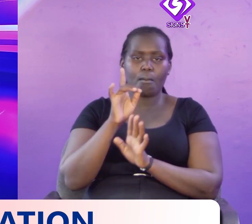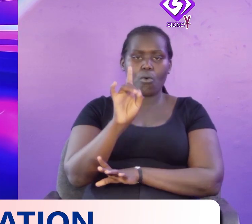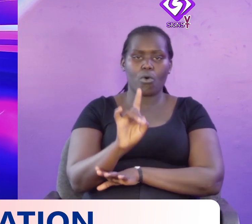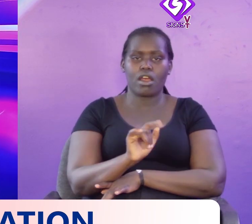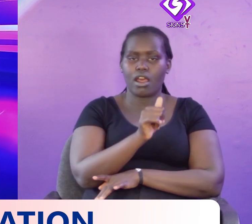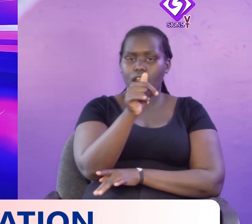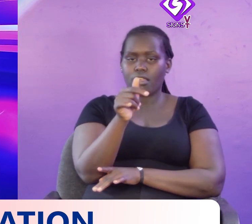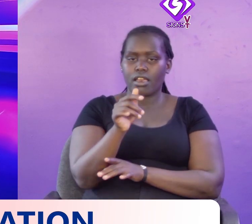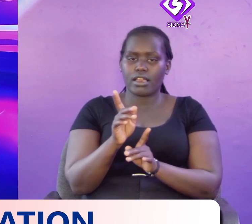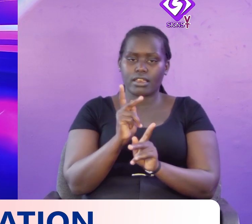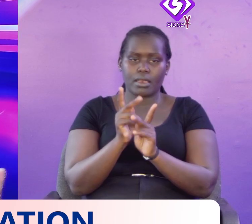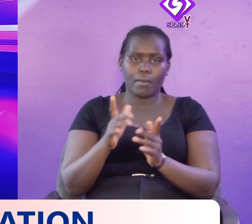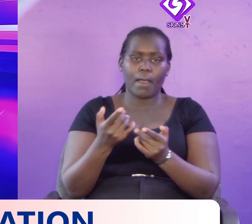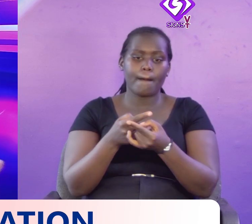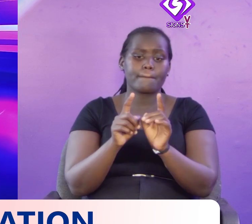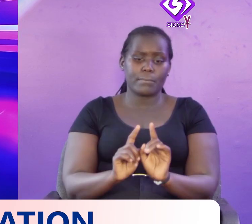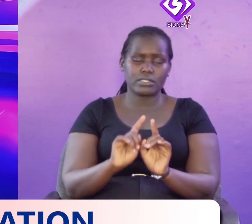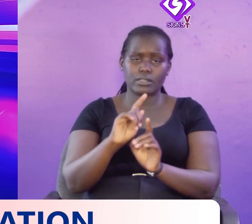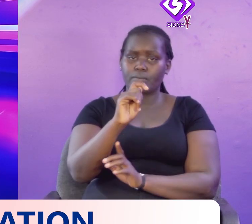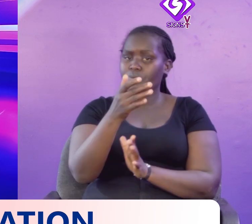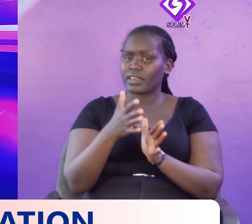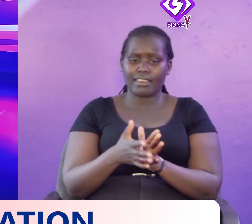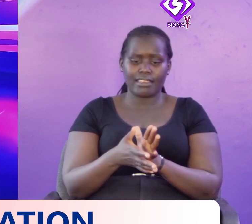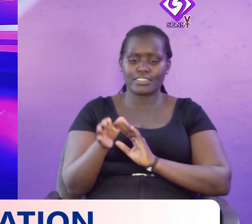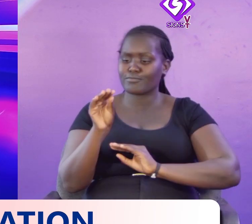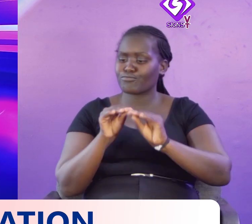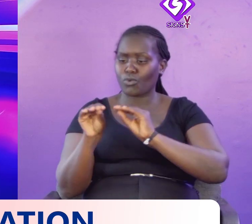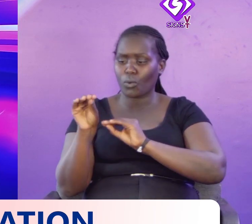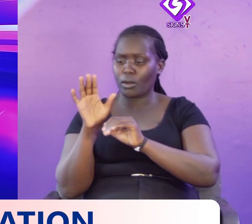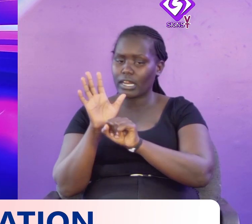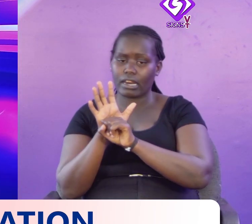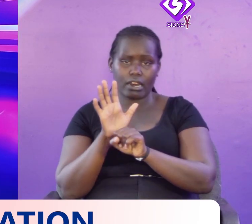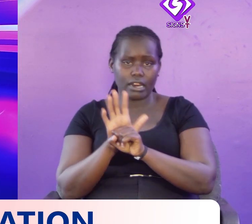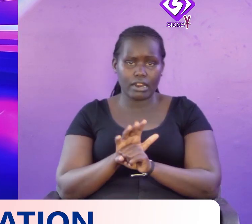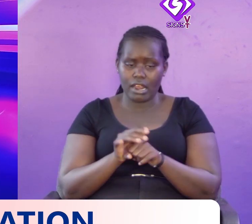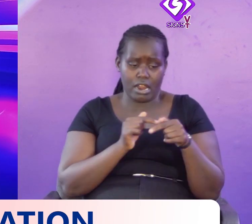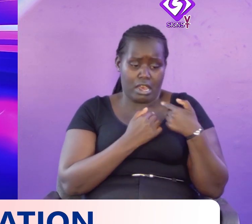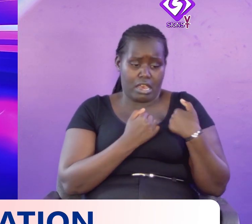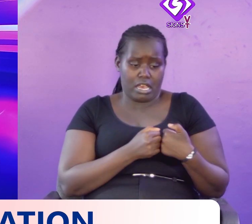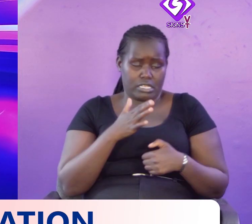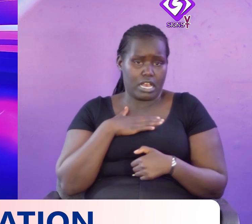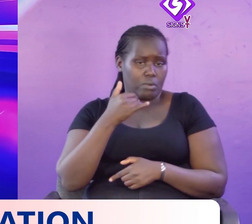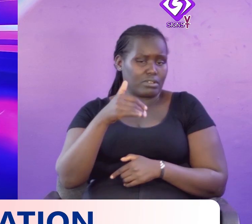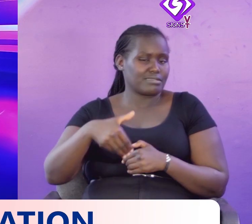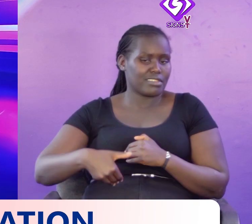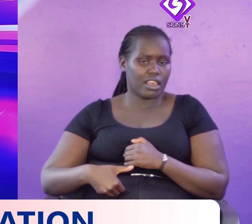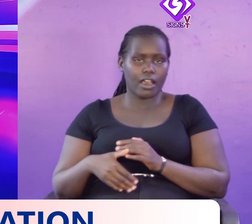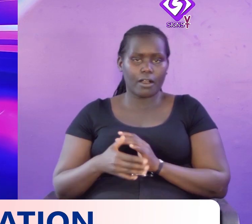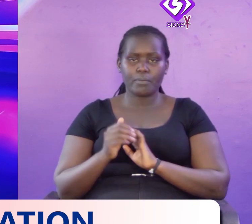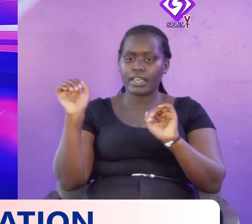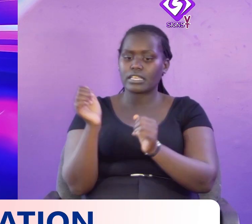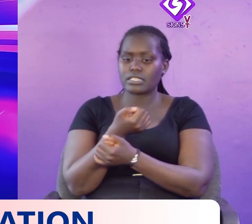keeper. But Kenyans have corrupted their minds and our hearts are seared that we cannot